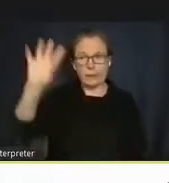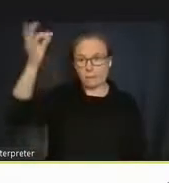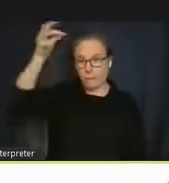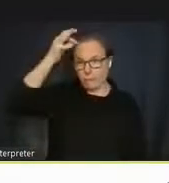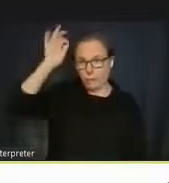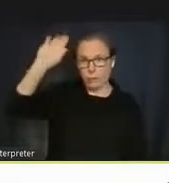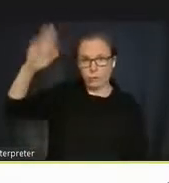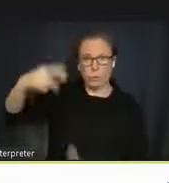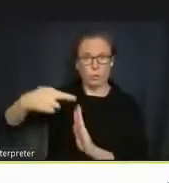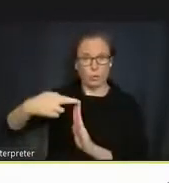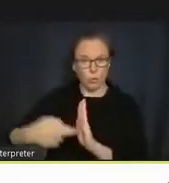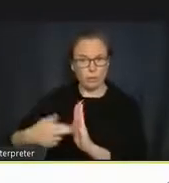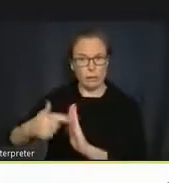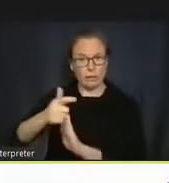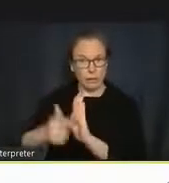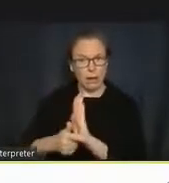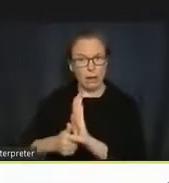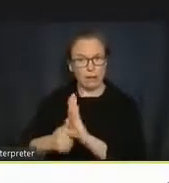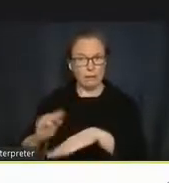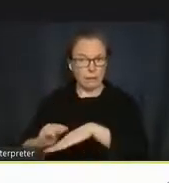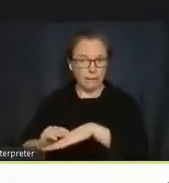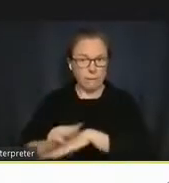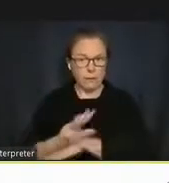Washington County and our services.